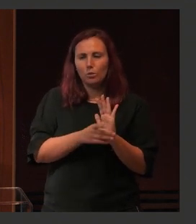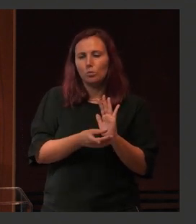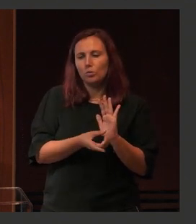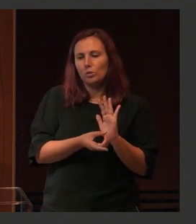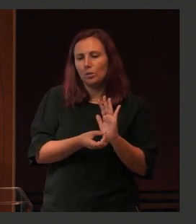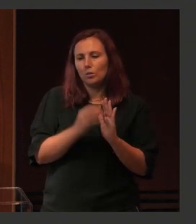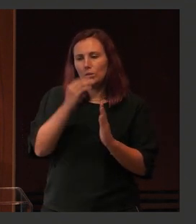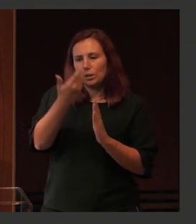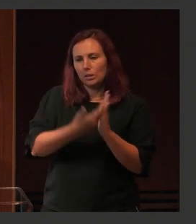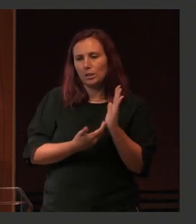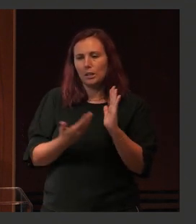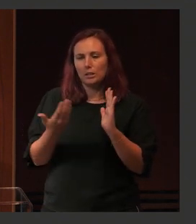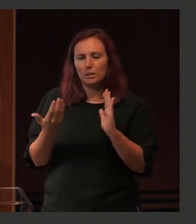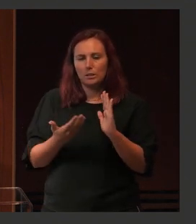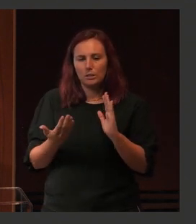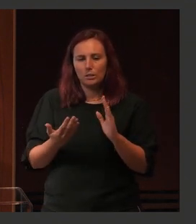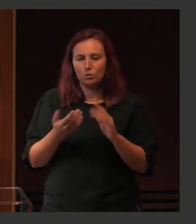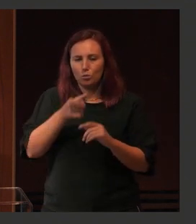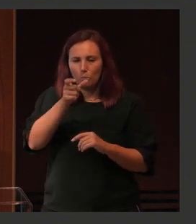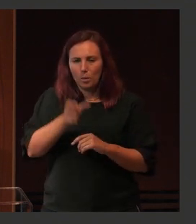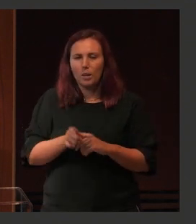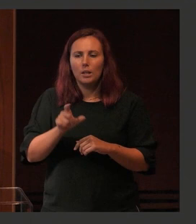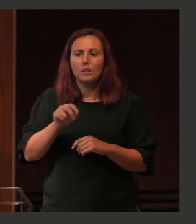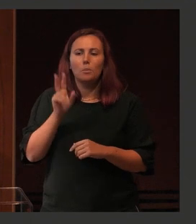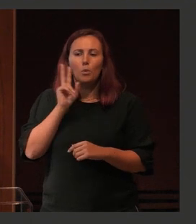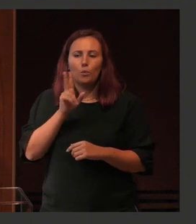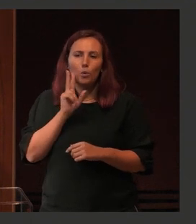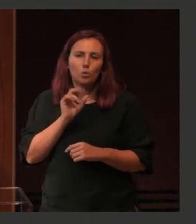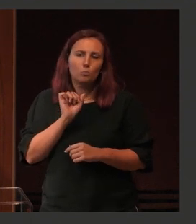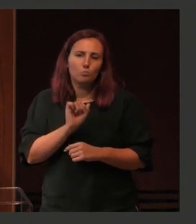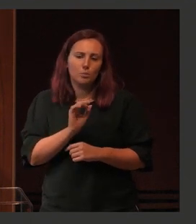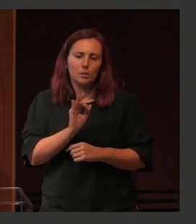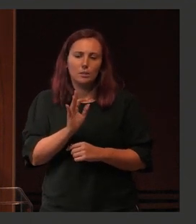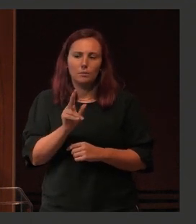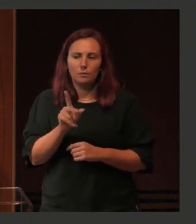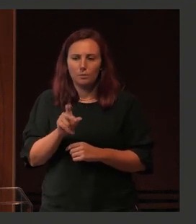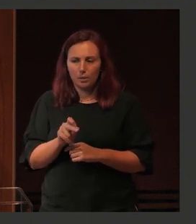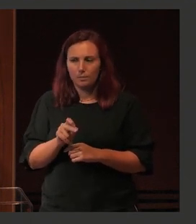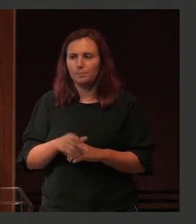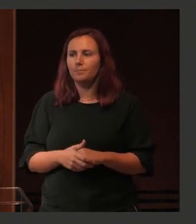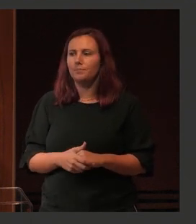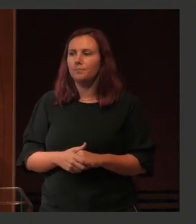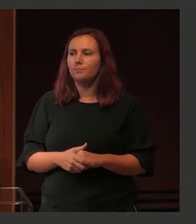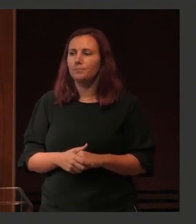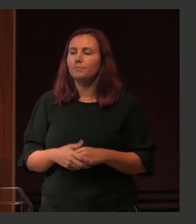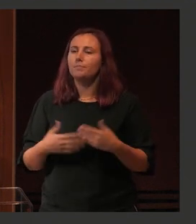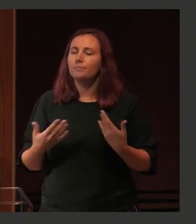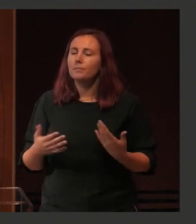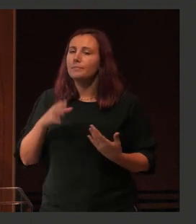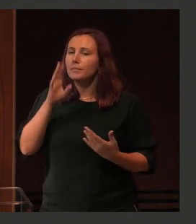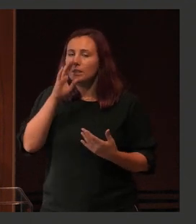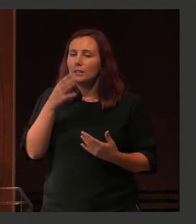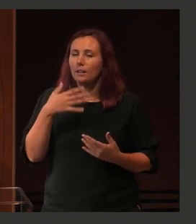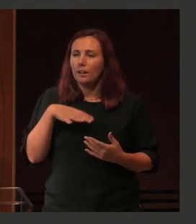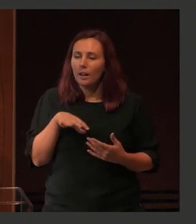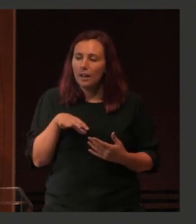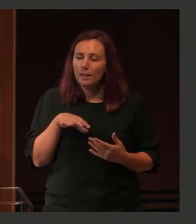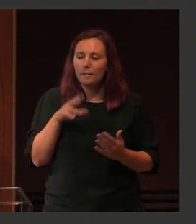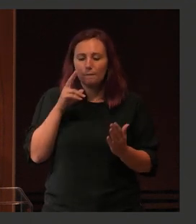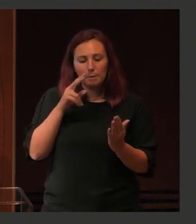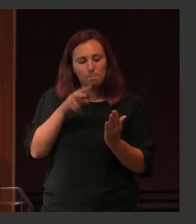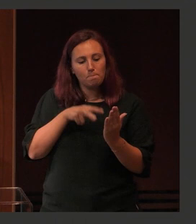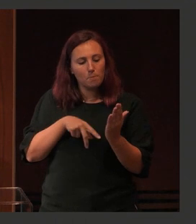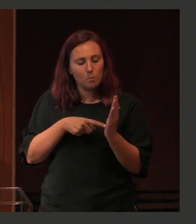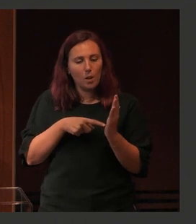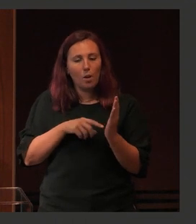and in the value of IFLA. So if you want to refer to this, go to the IFLA website, please, and